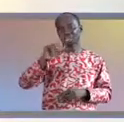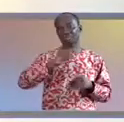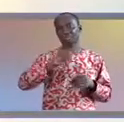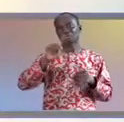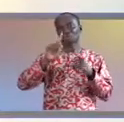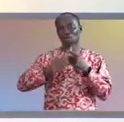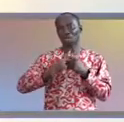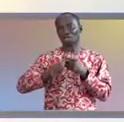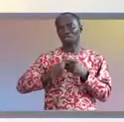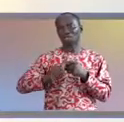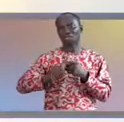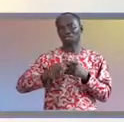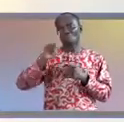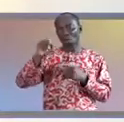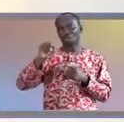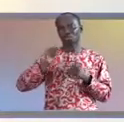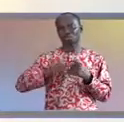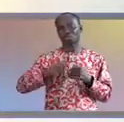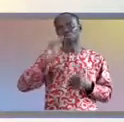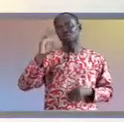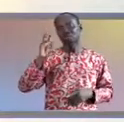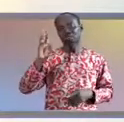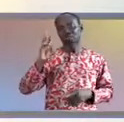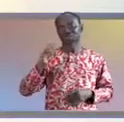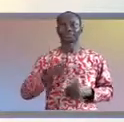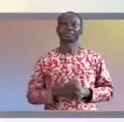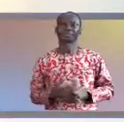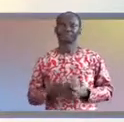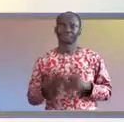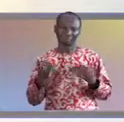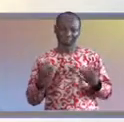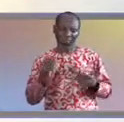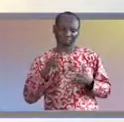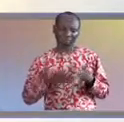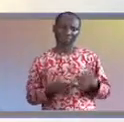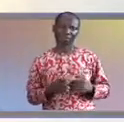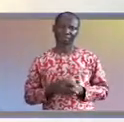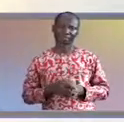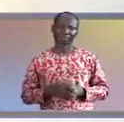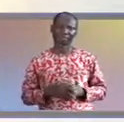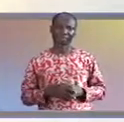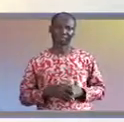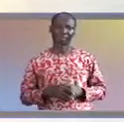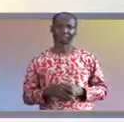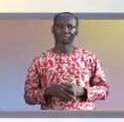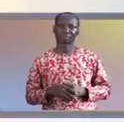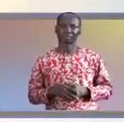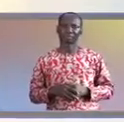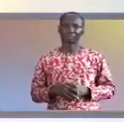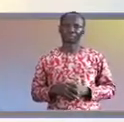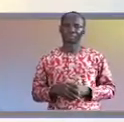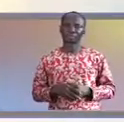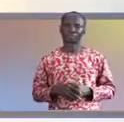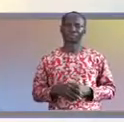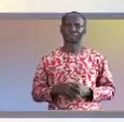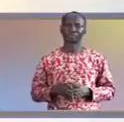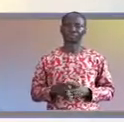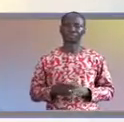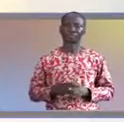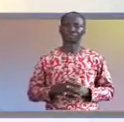edikosi ensia eho na sese yebekenkan. The next subject, or the